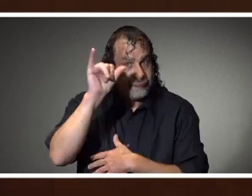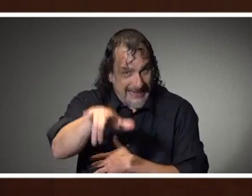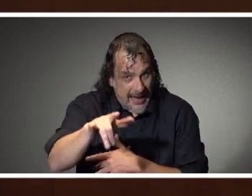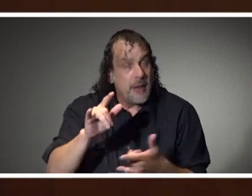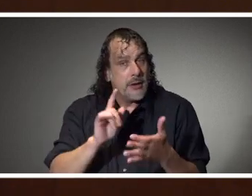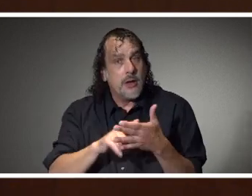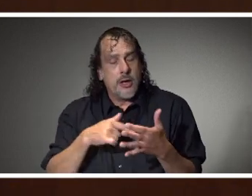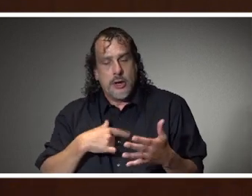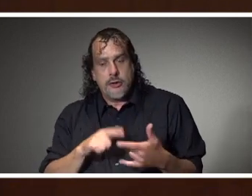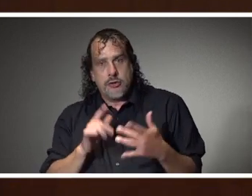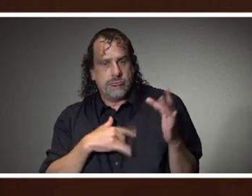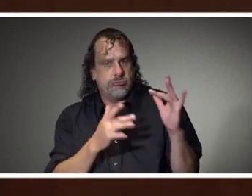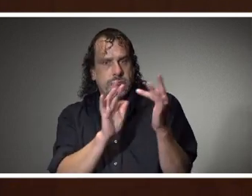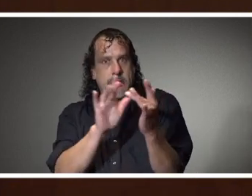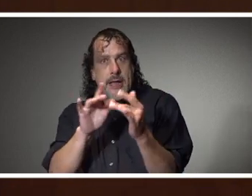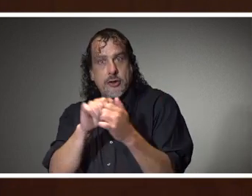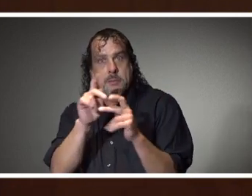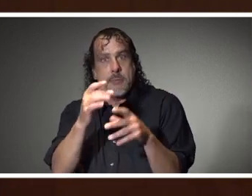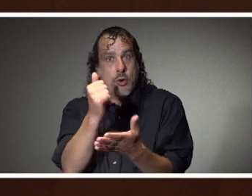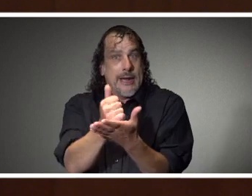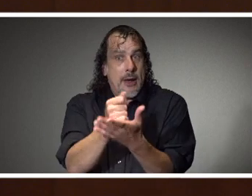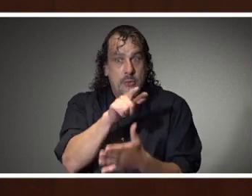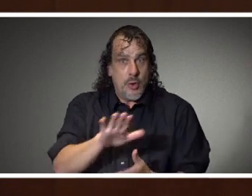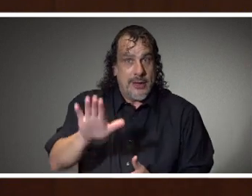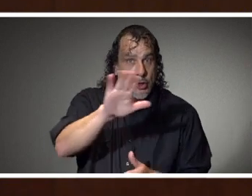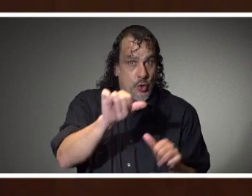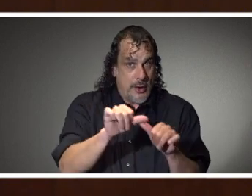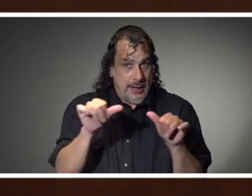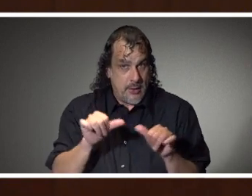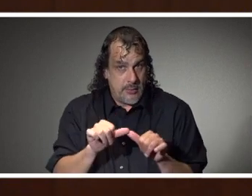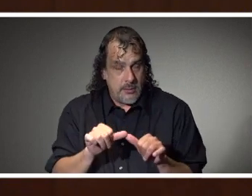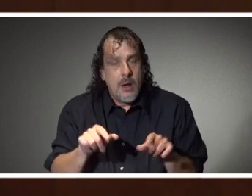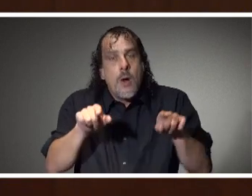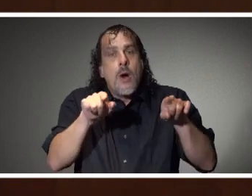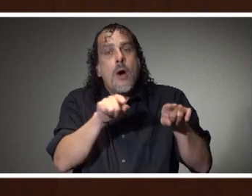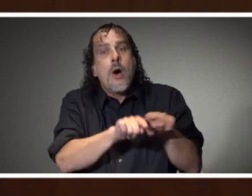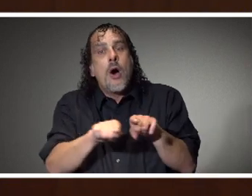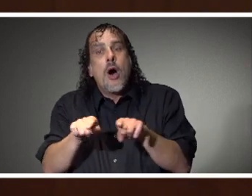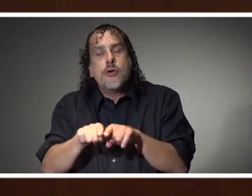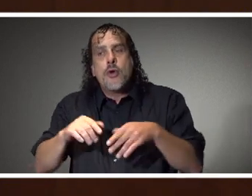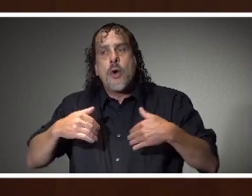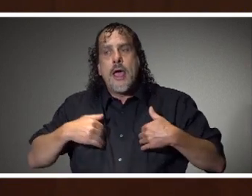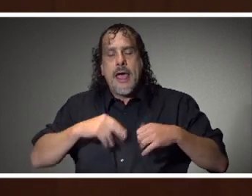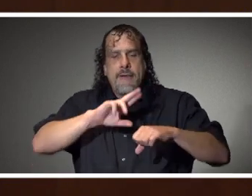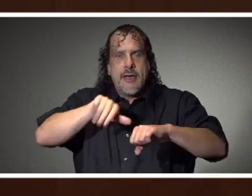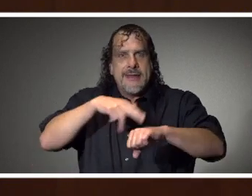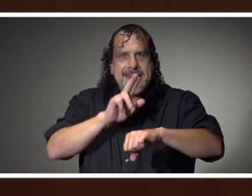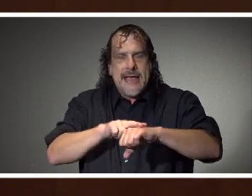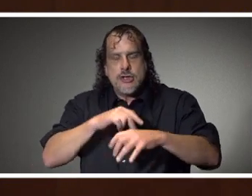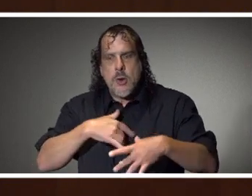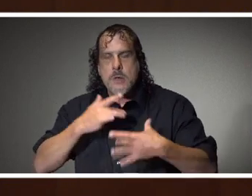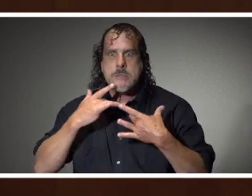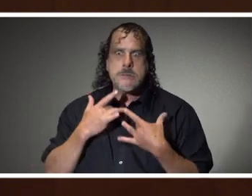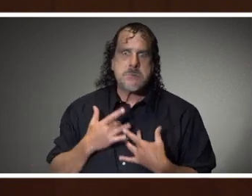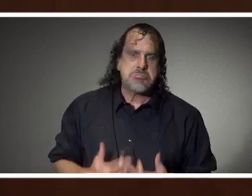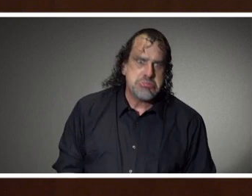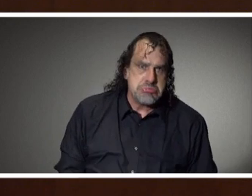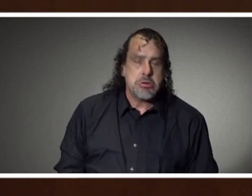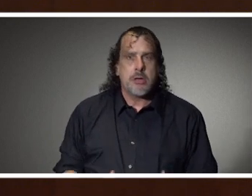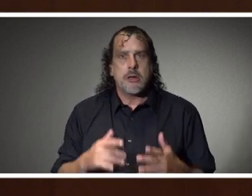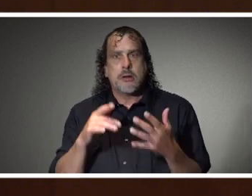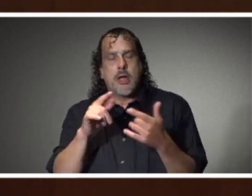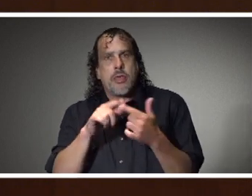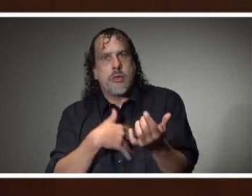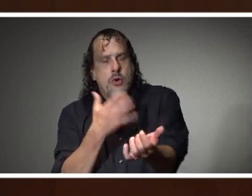connect you with resources in your area. There's also a national distress line that's through the